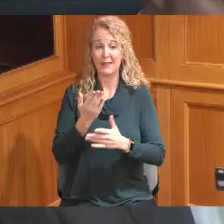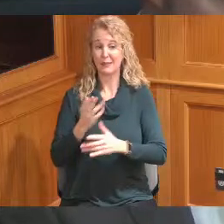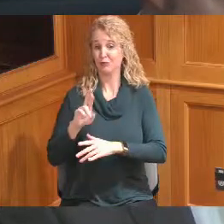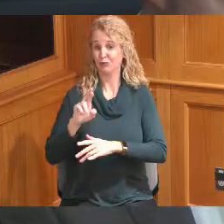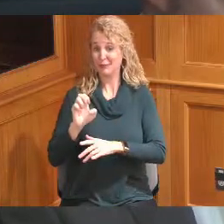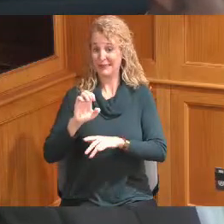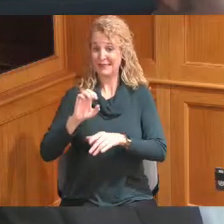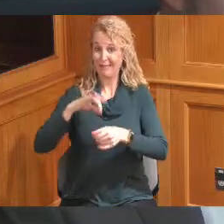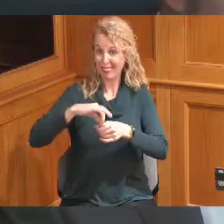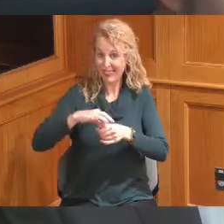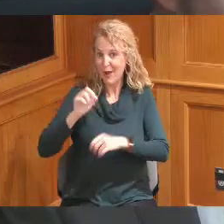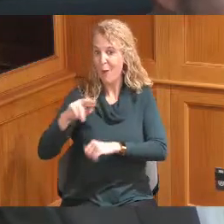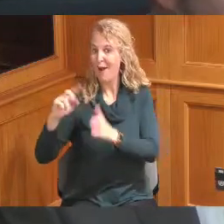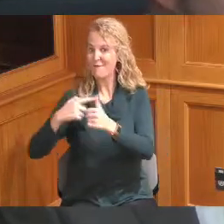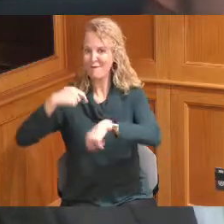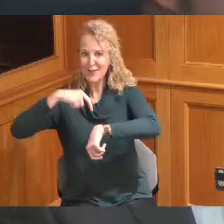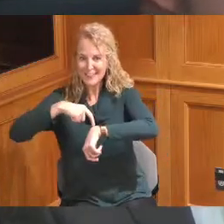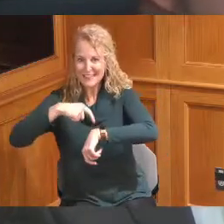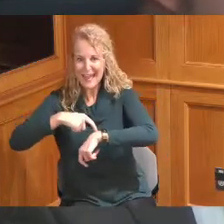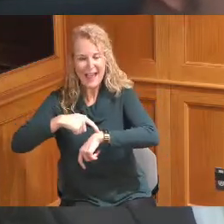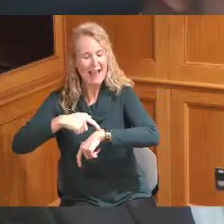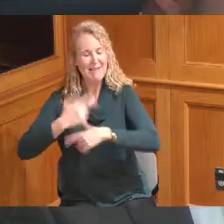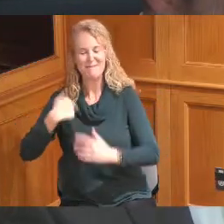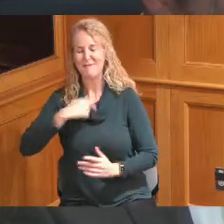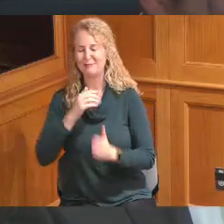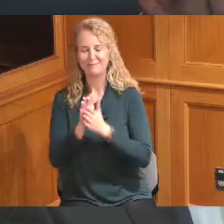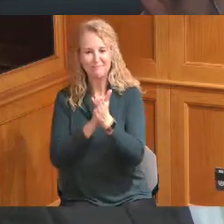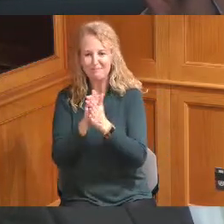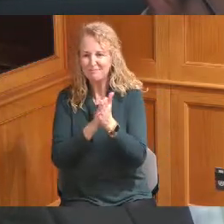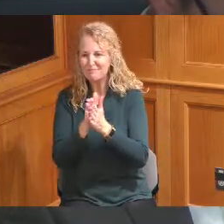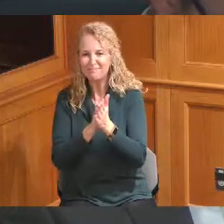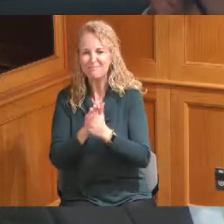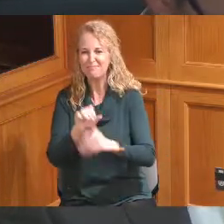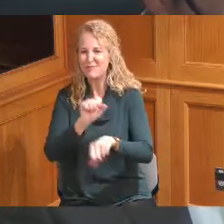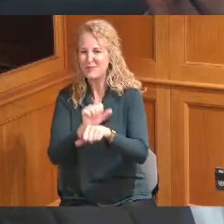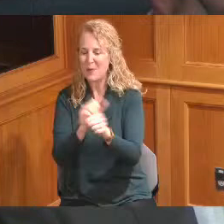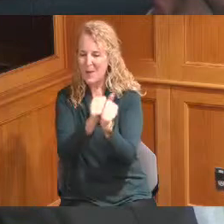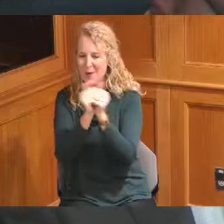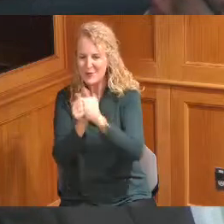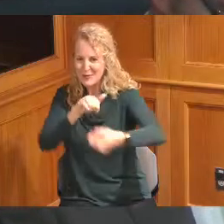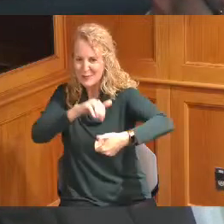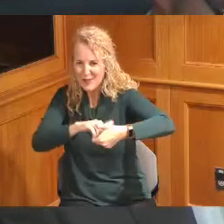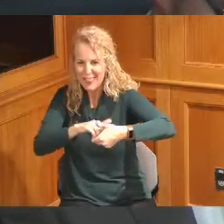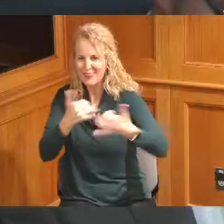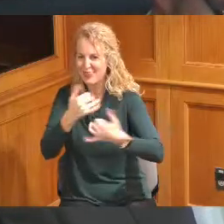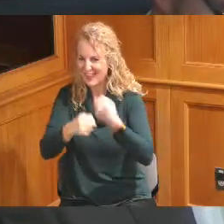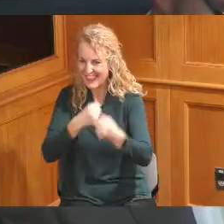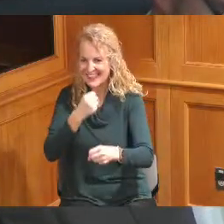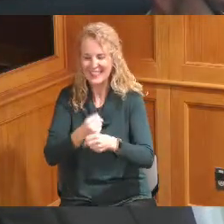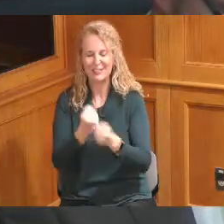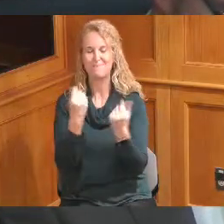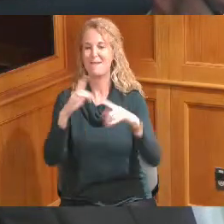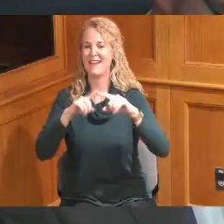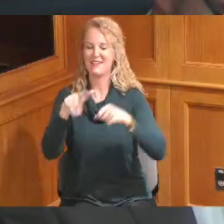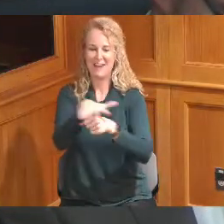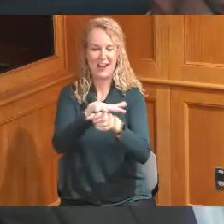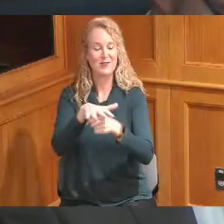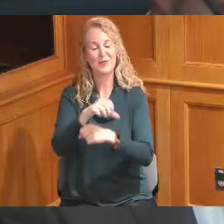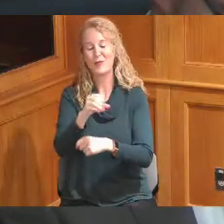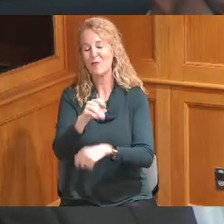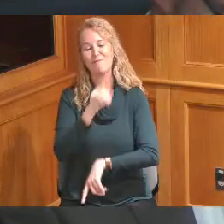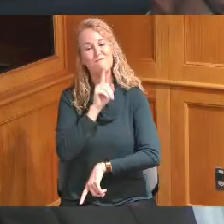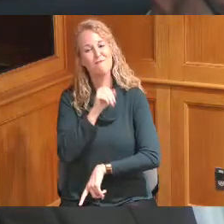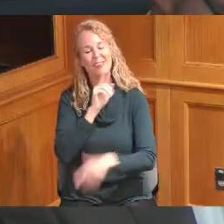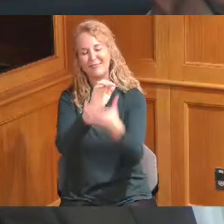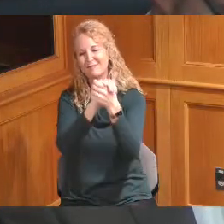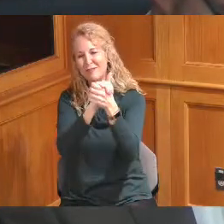re-elected or elected for the first time, we look forward to partnering with those people throughout the county and all those different jurisdictions. So congratulations and